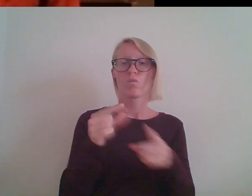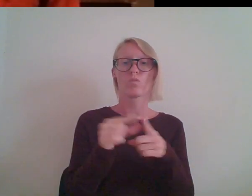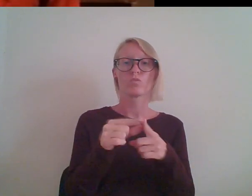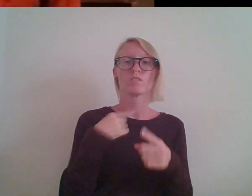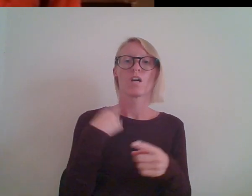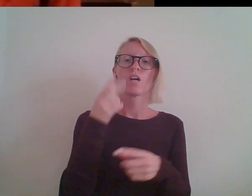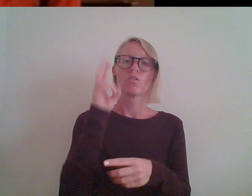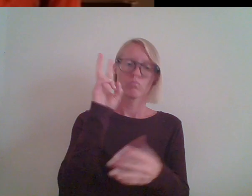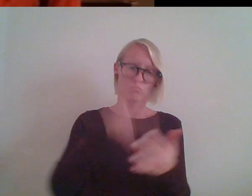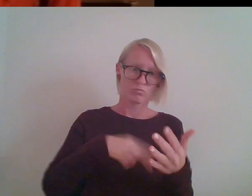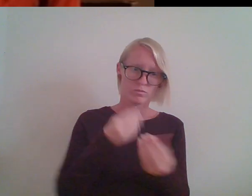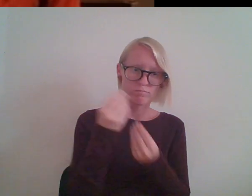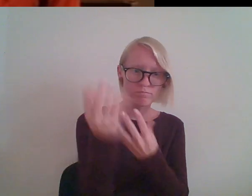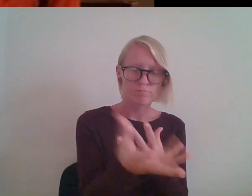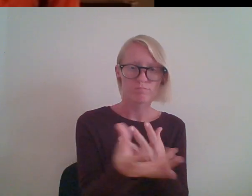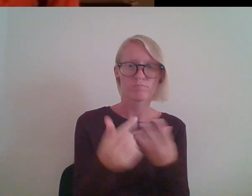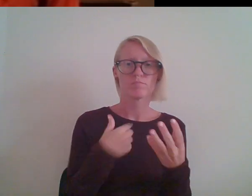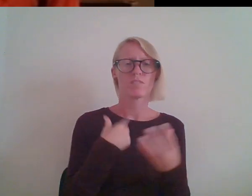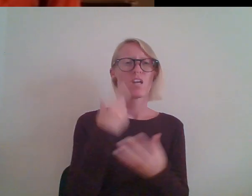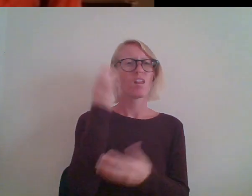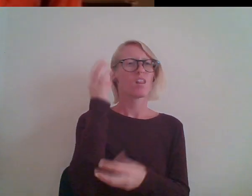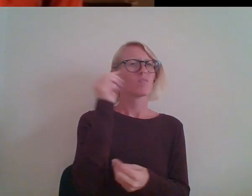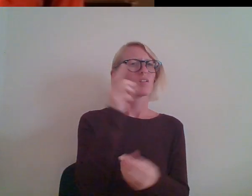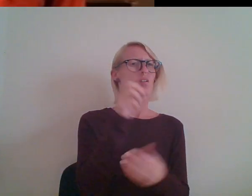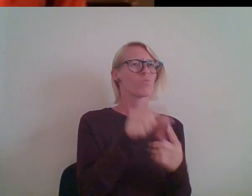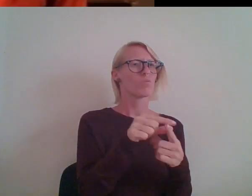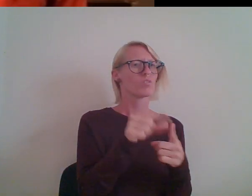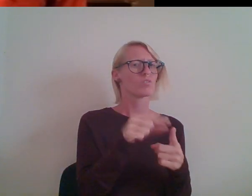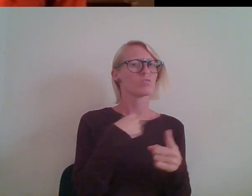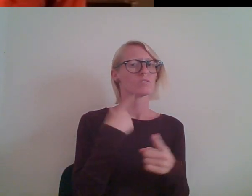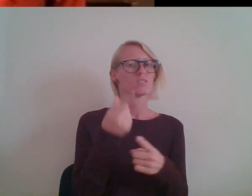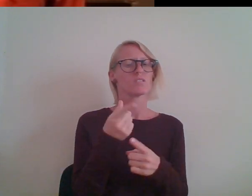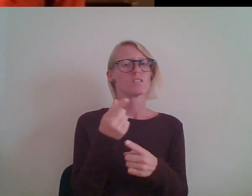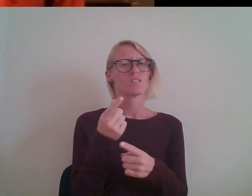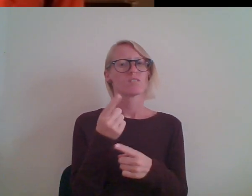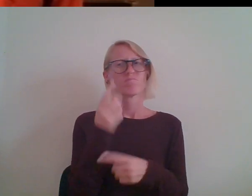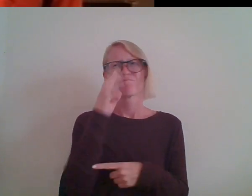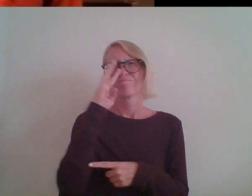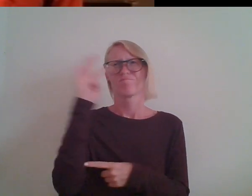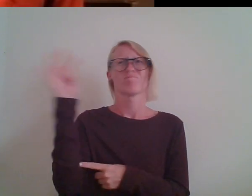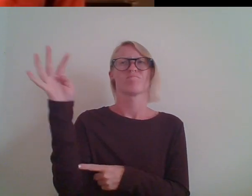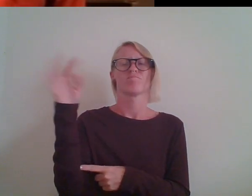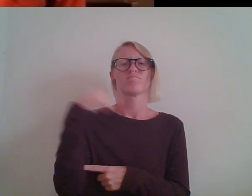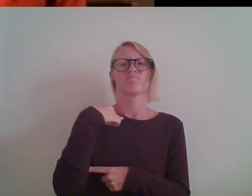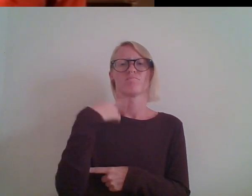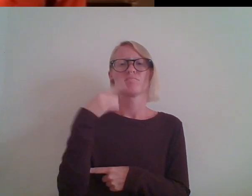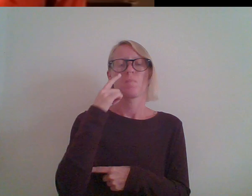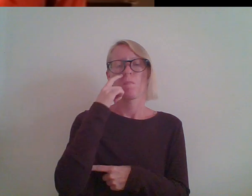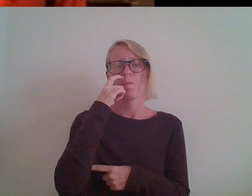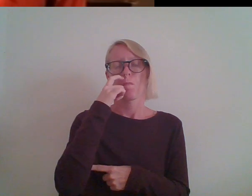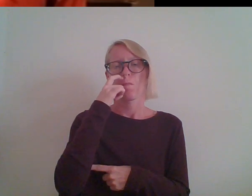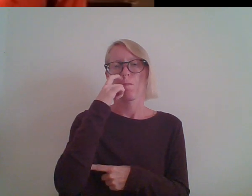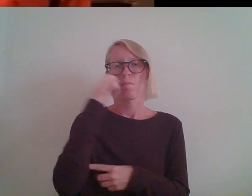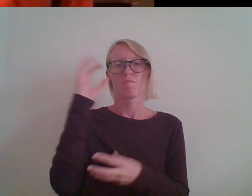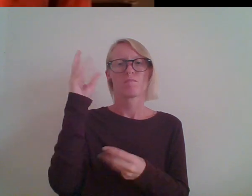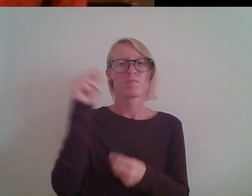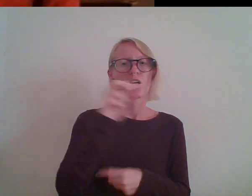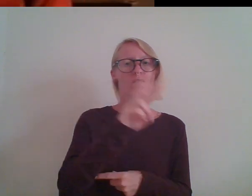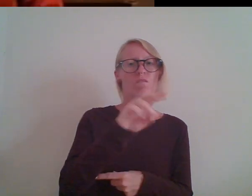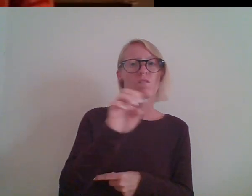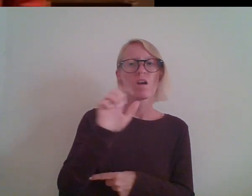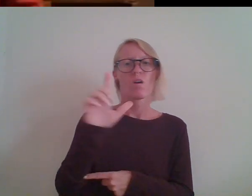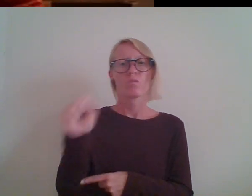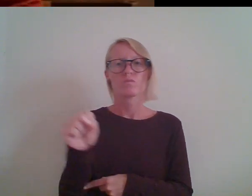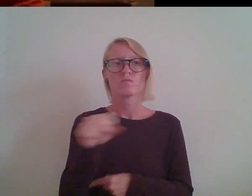about the words, but we'd say that's superficial thinking. How many vowels in mosquito? How many vowels in bottle? How